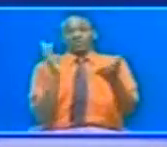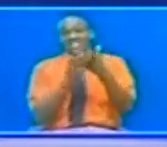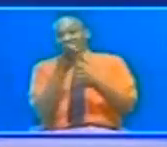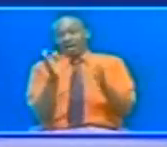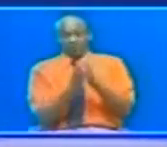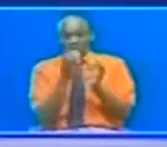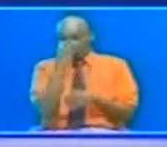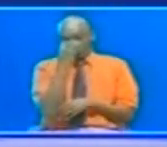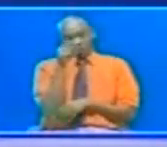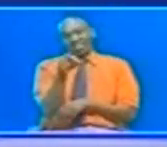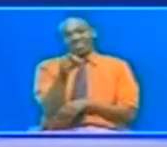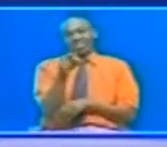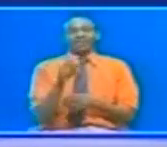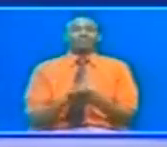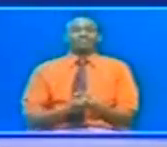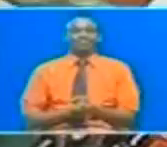Ruto San case.